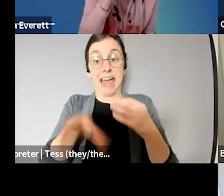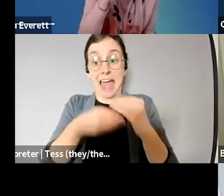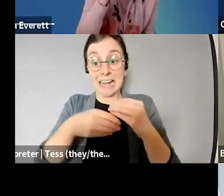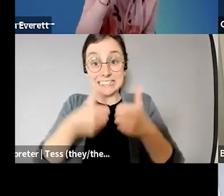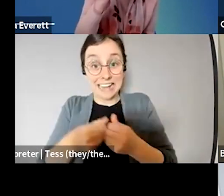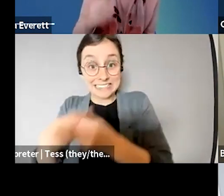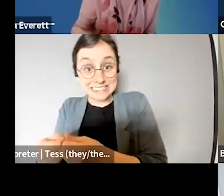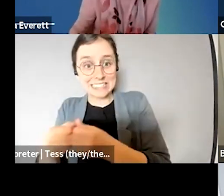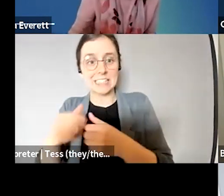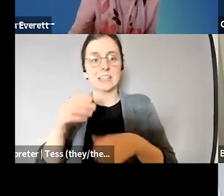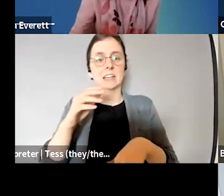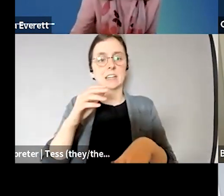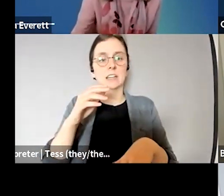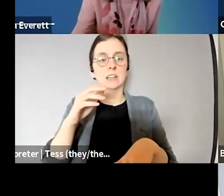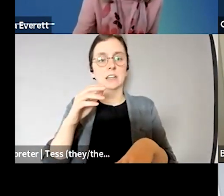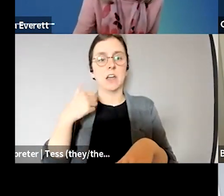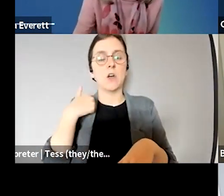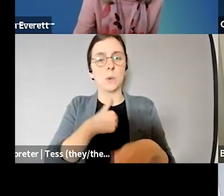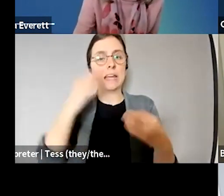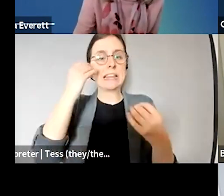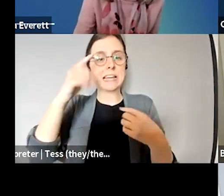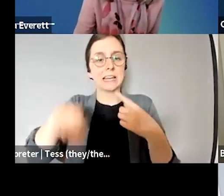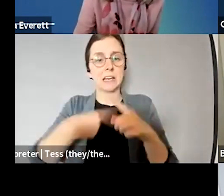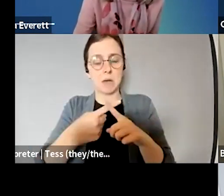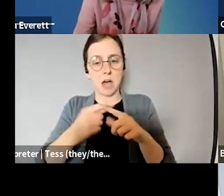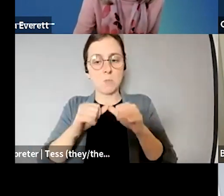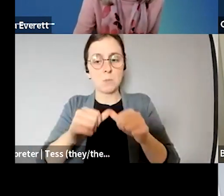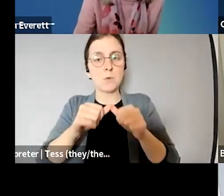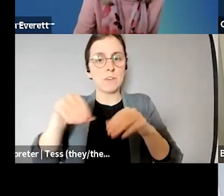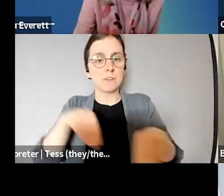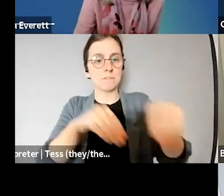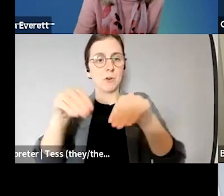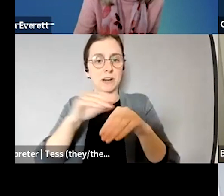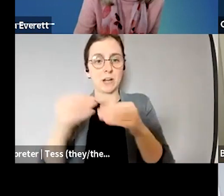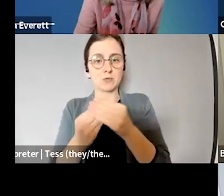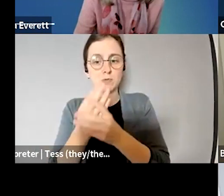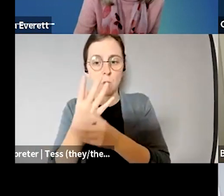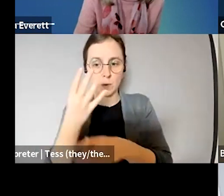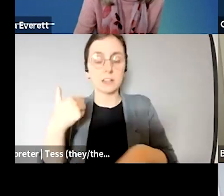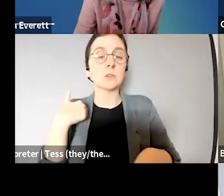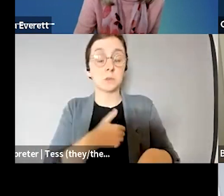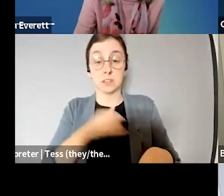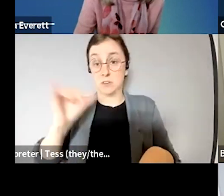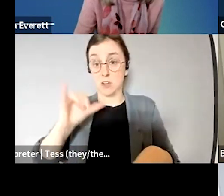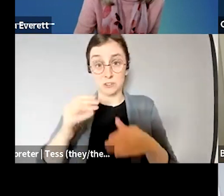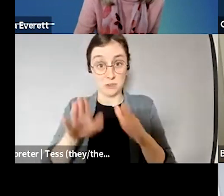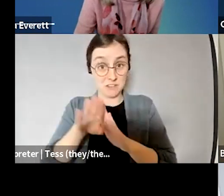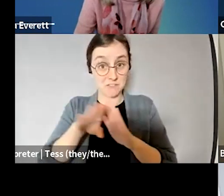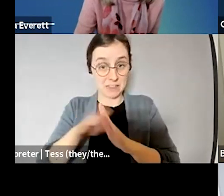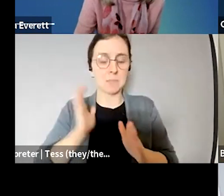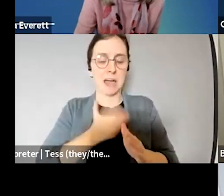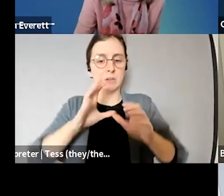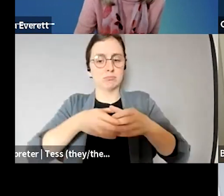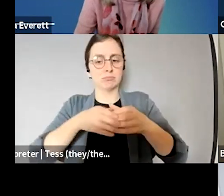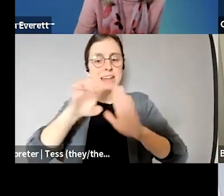thinking about moving forward and growing. We also develop a body of ethics and things that will help those who